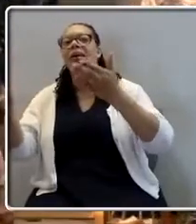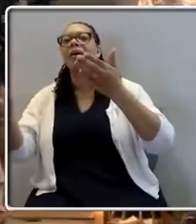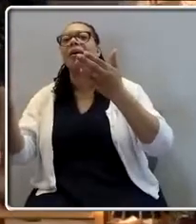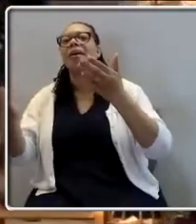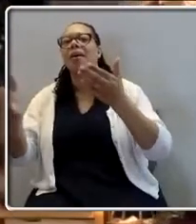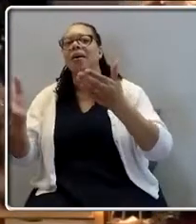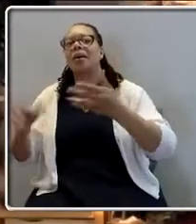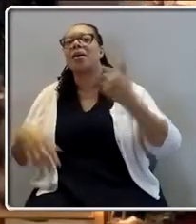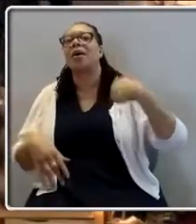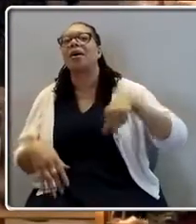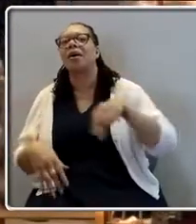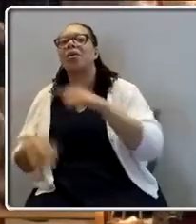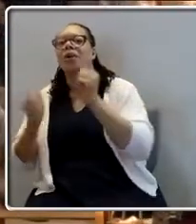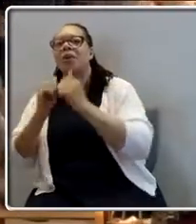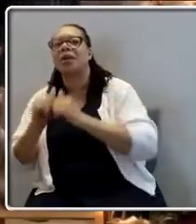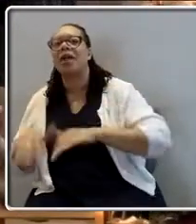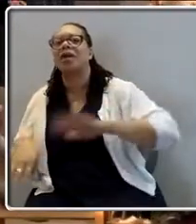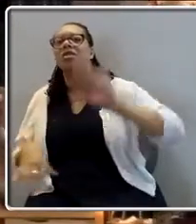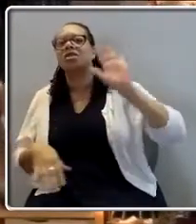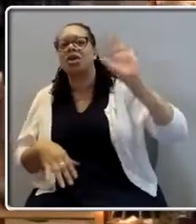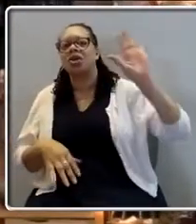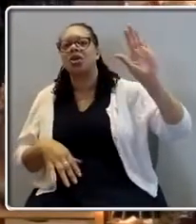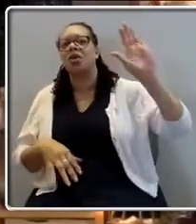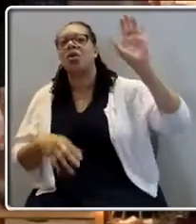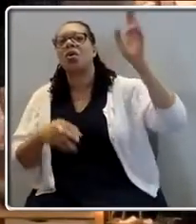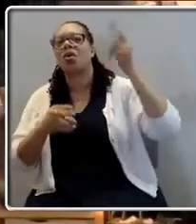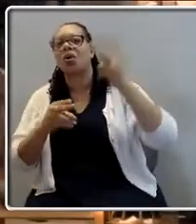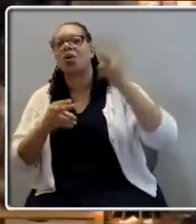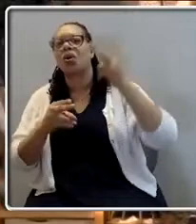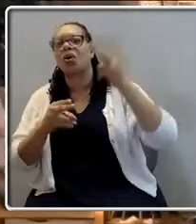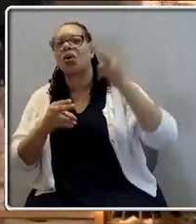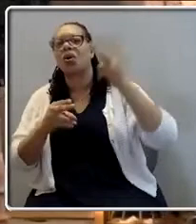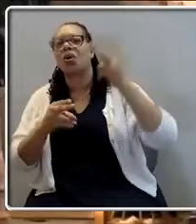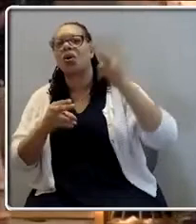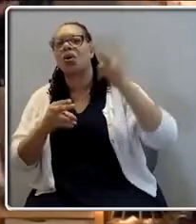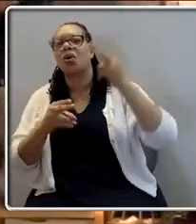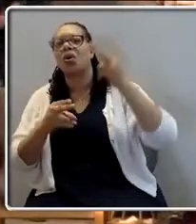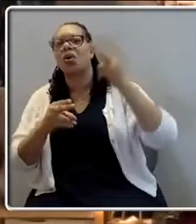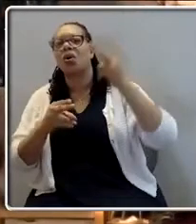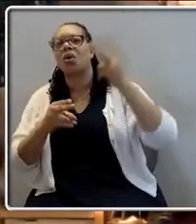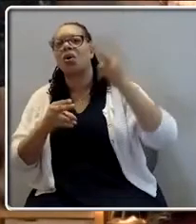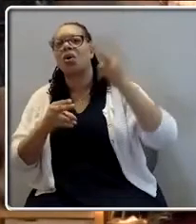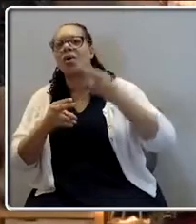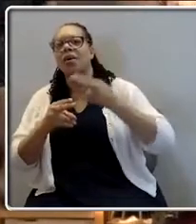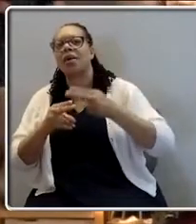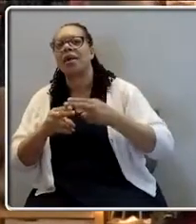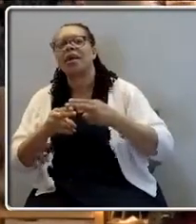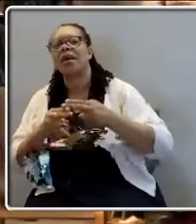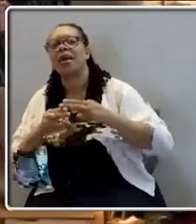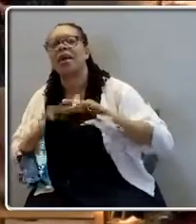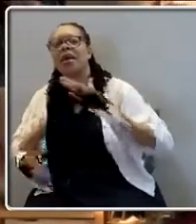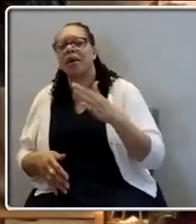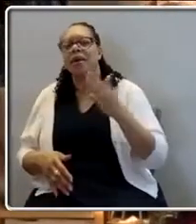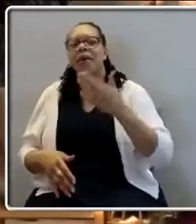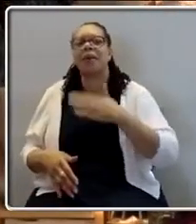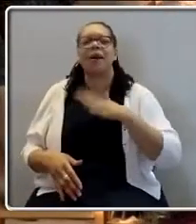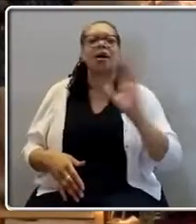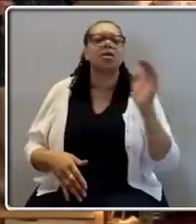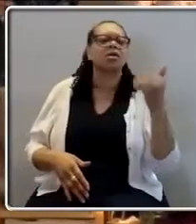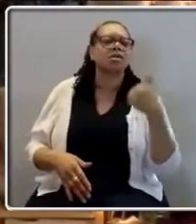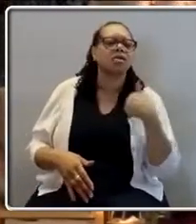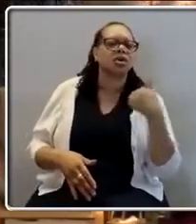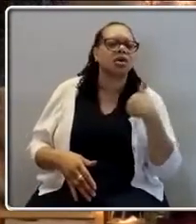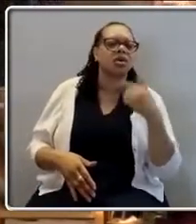Thank you, thank you, thank you, thank you, Jesus. Thank you, Jesus. My soul, thank you. Thank you, Jesus.